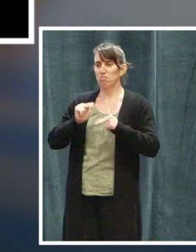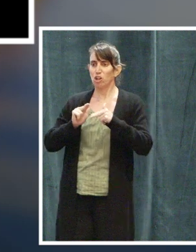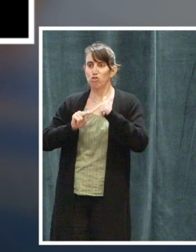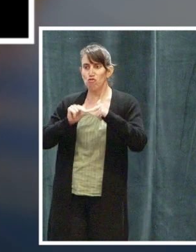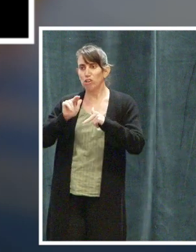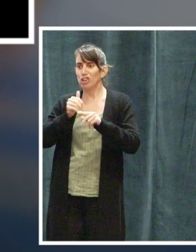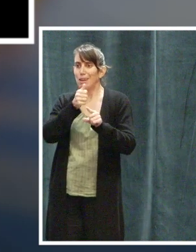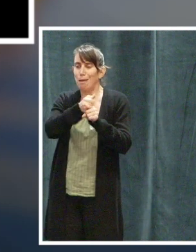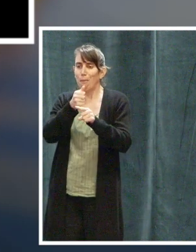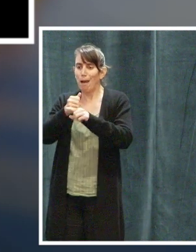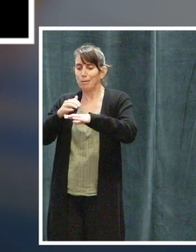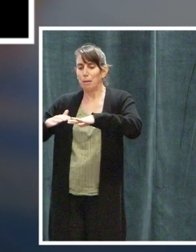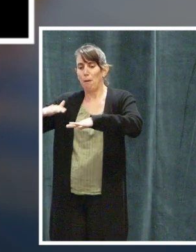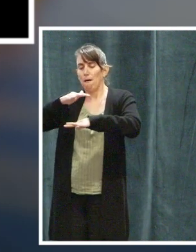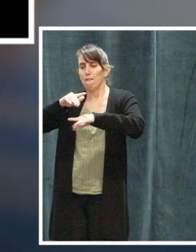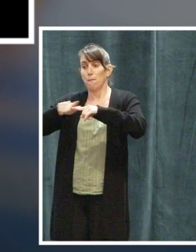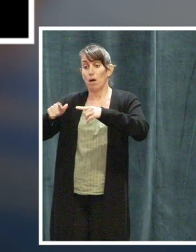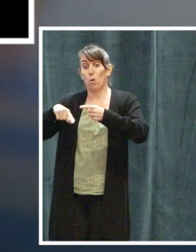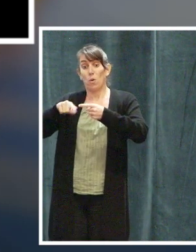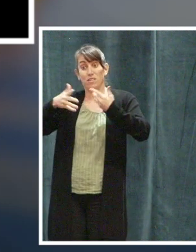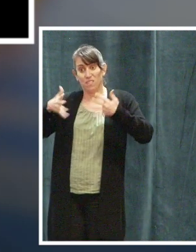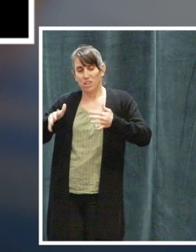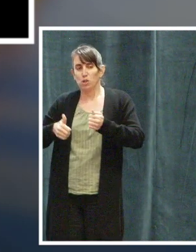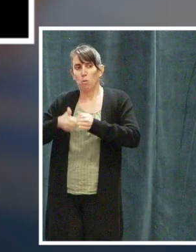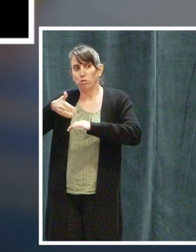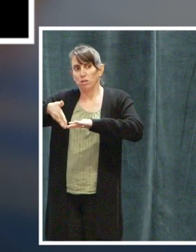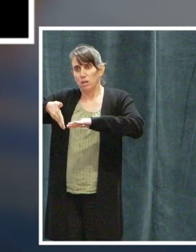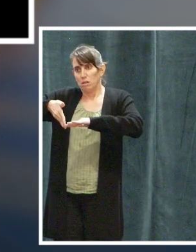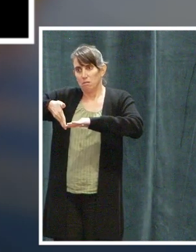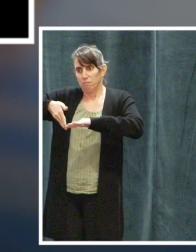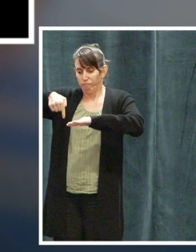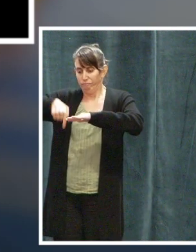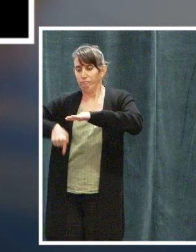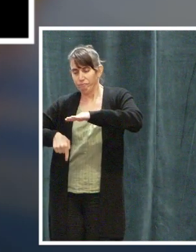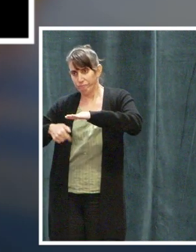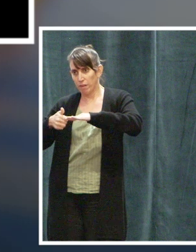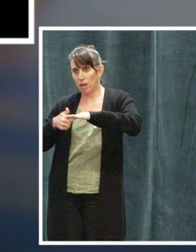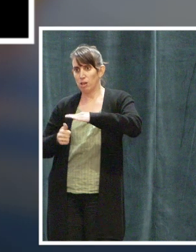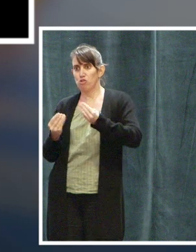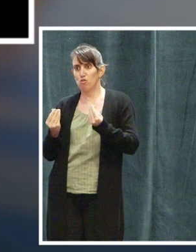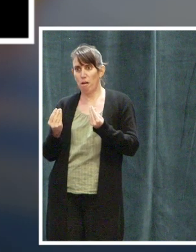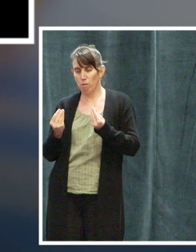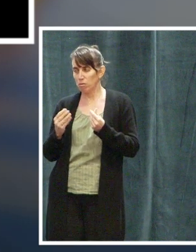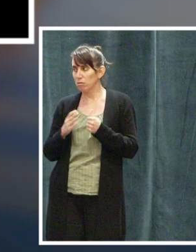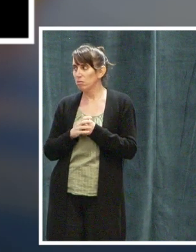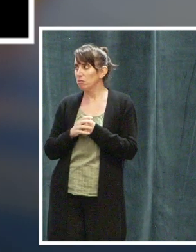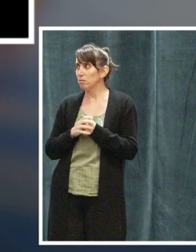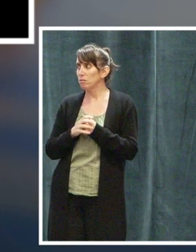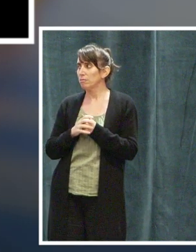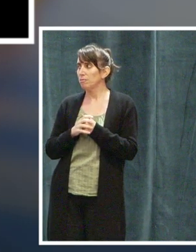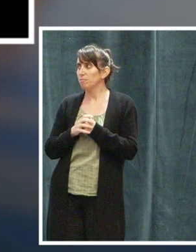impacts, once it's completed, it will be largely underground with limited surface expression that's limited